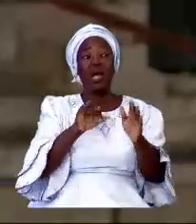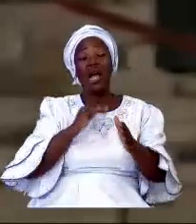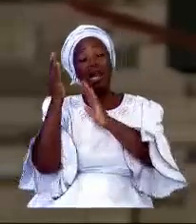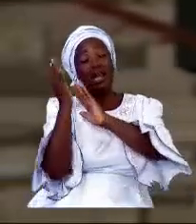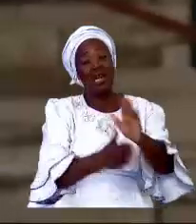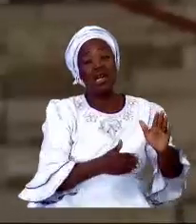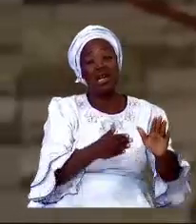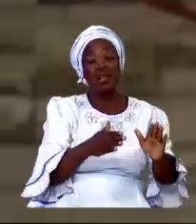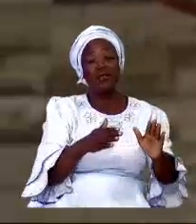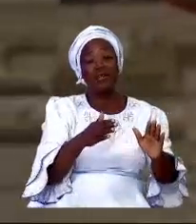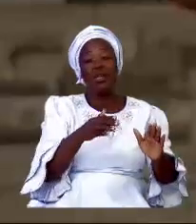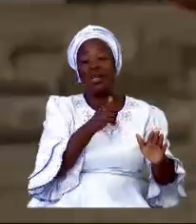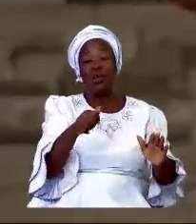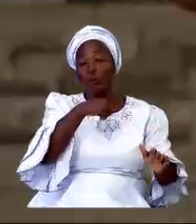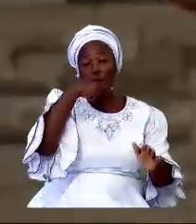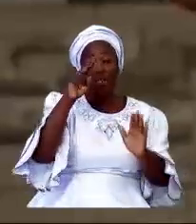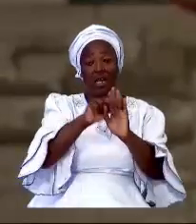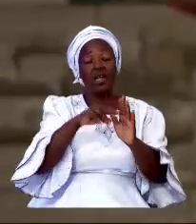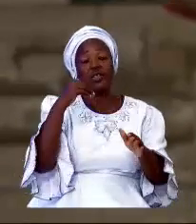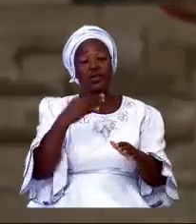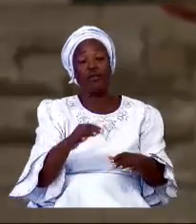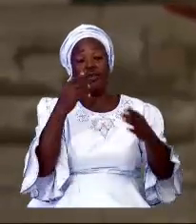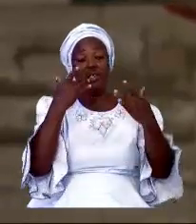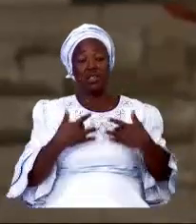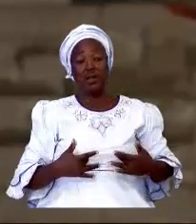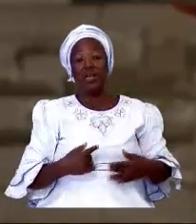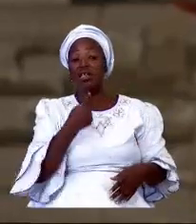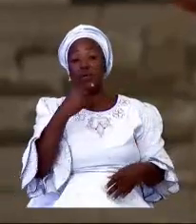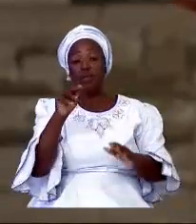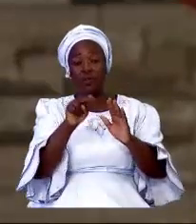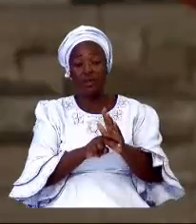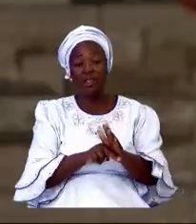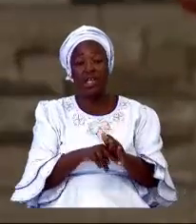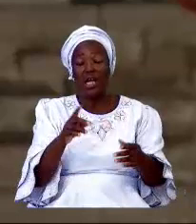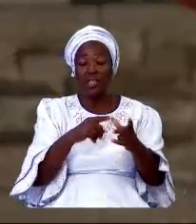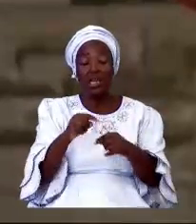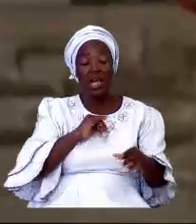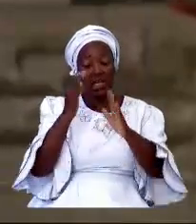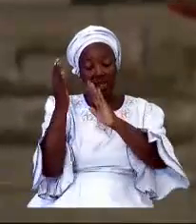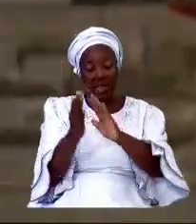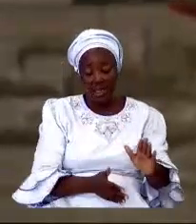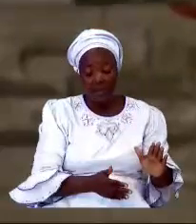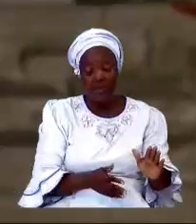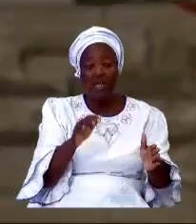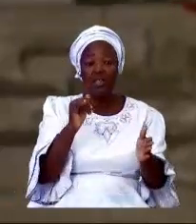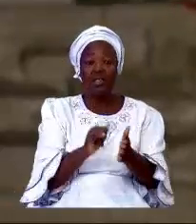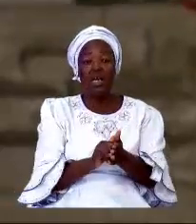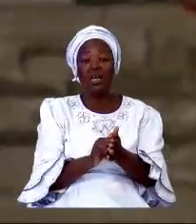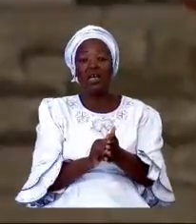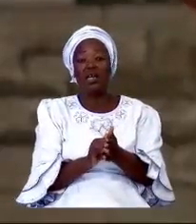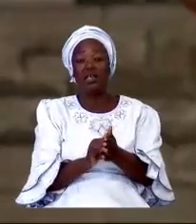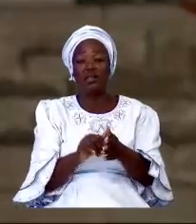the wilderness of discouragement. I leave the wilderness of